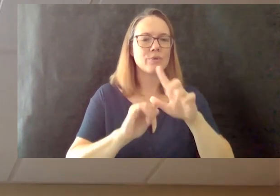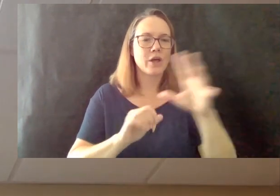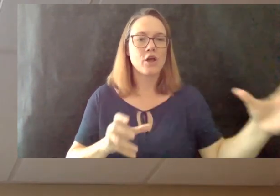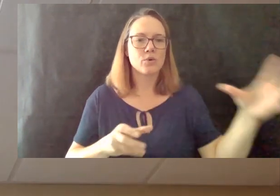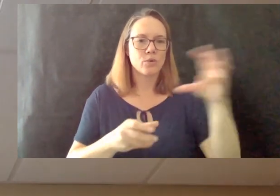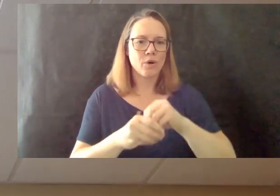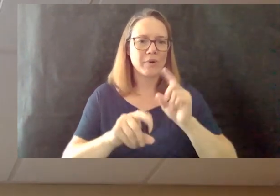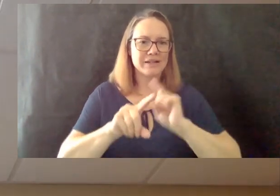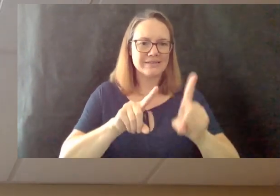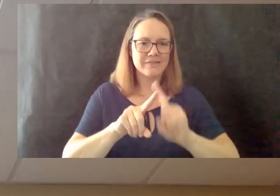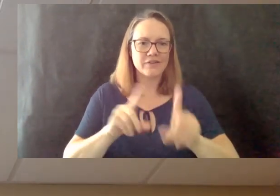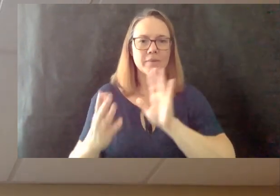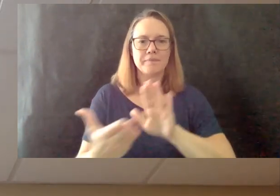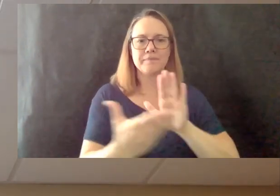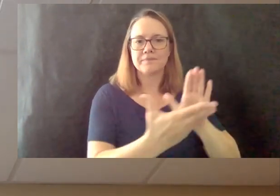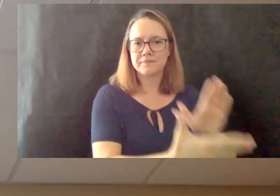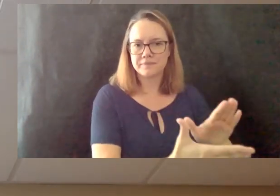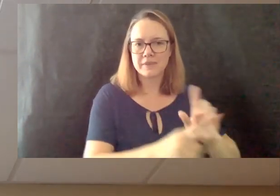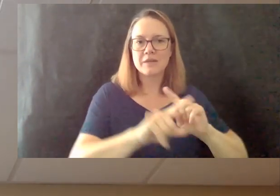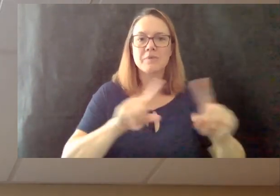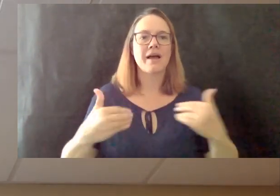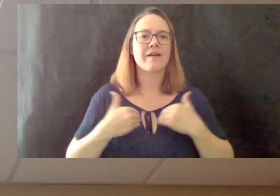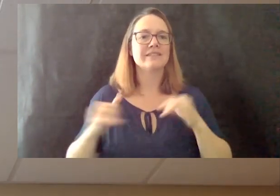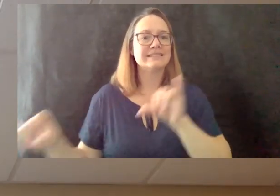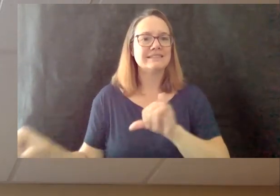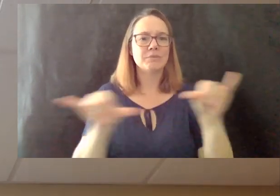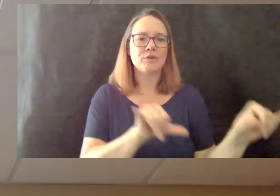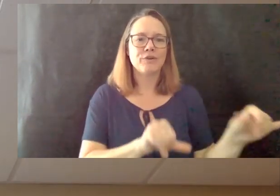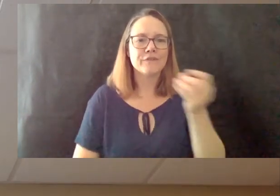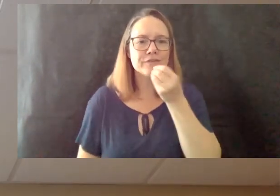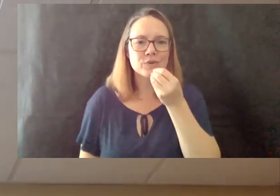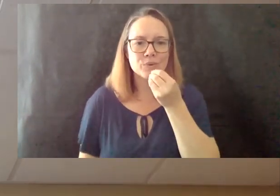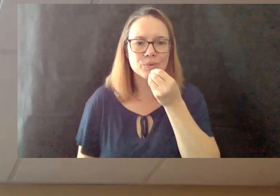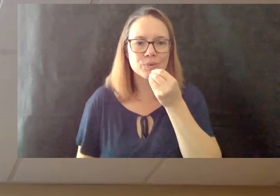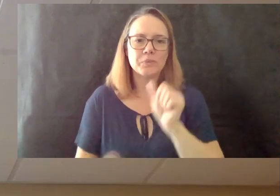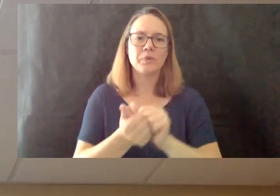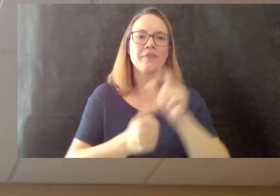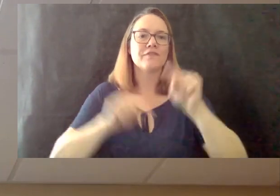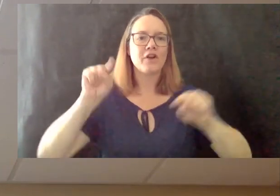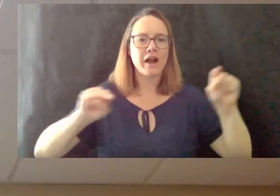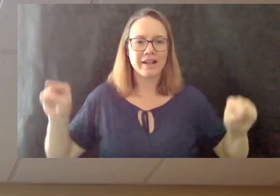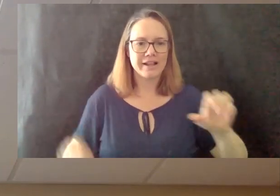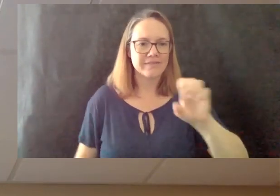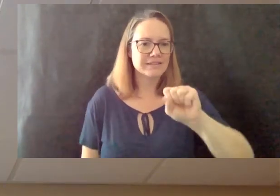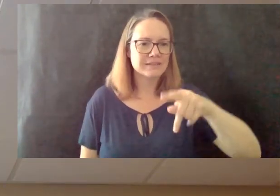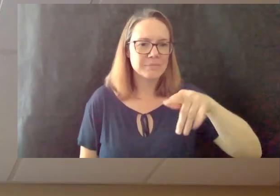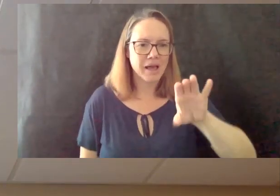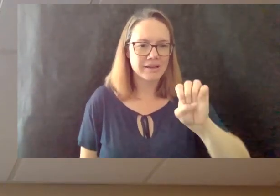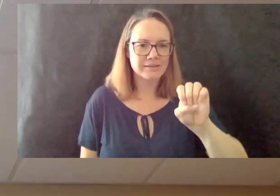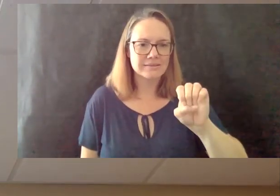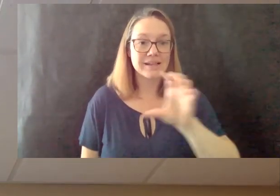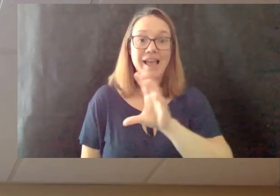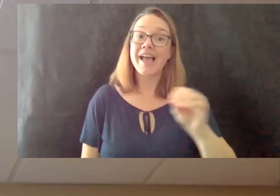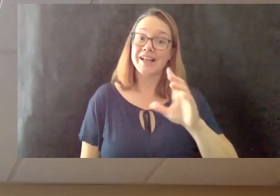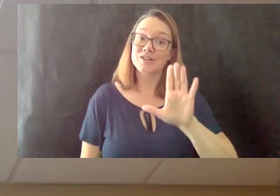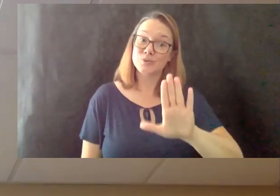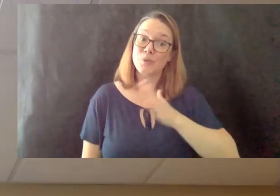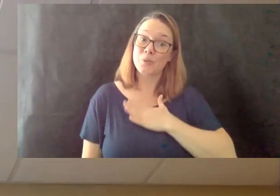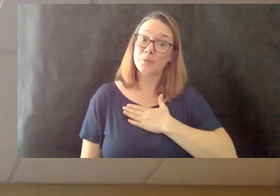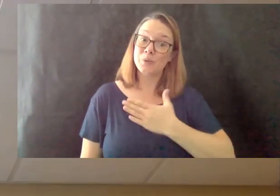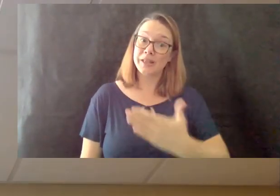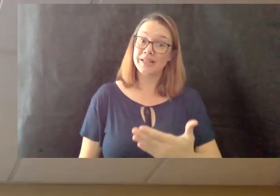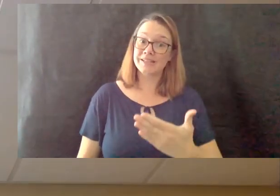that you can incorporate these different cooking methods with similar ingredients and a variety of spices to just